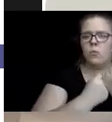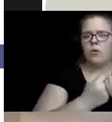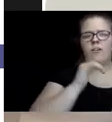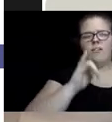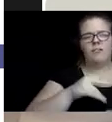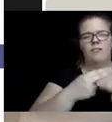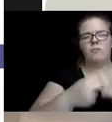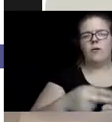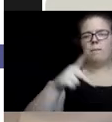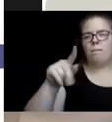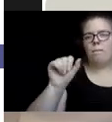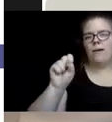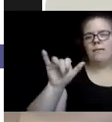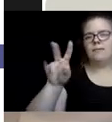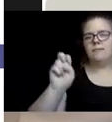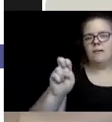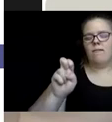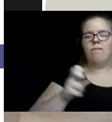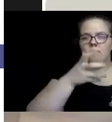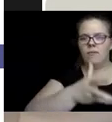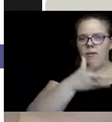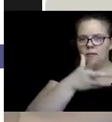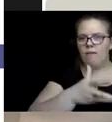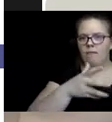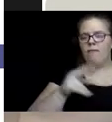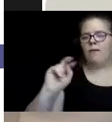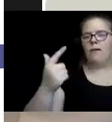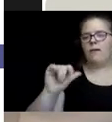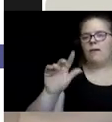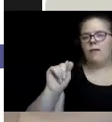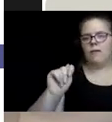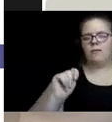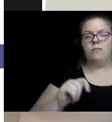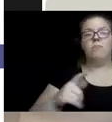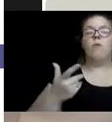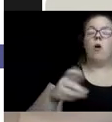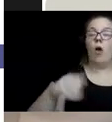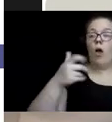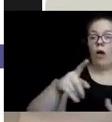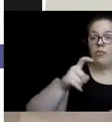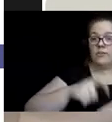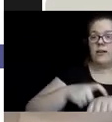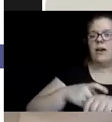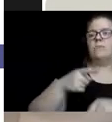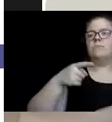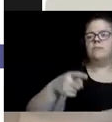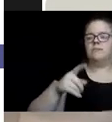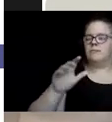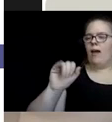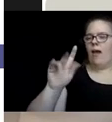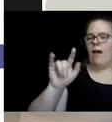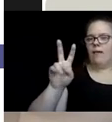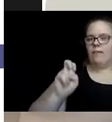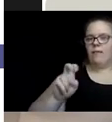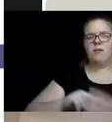passive neglect. Other times, the neglect is purposeful. That's active neglect, not